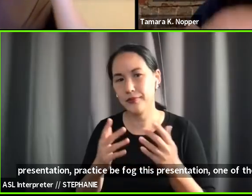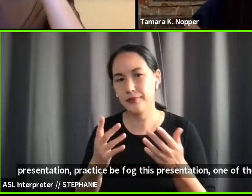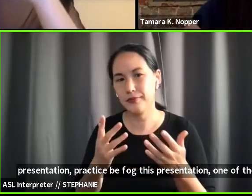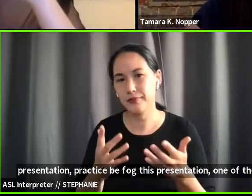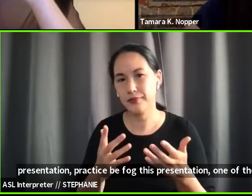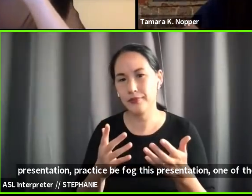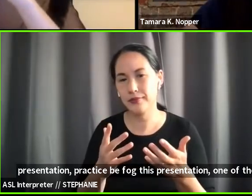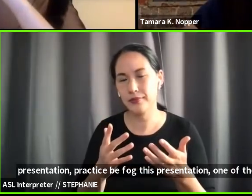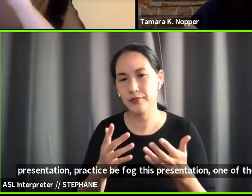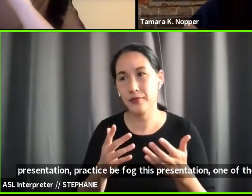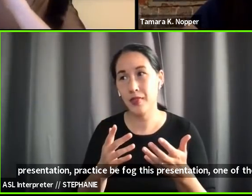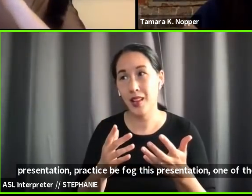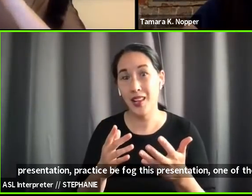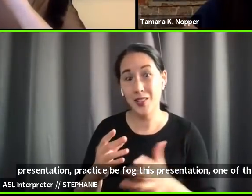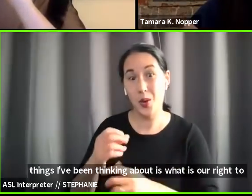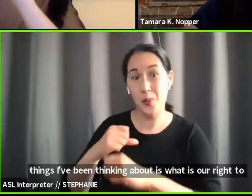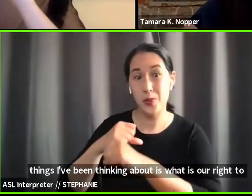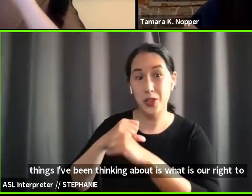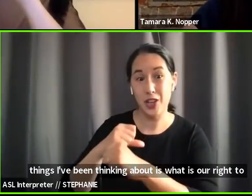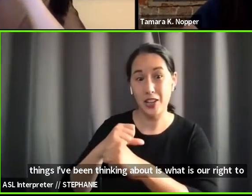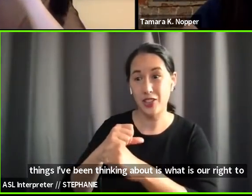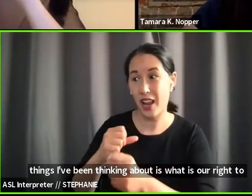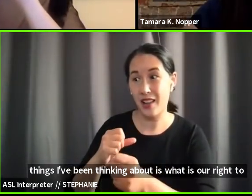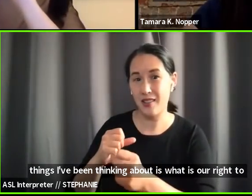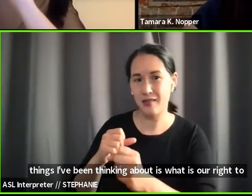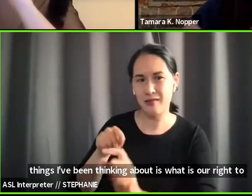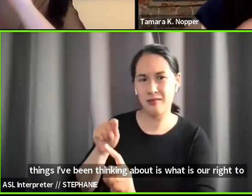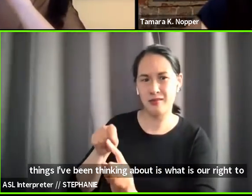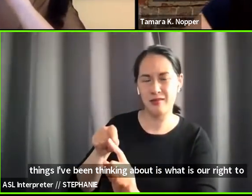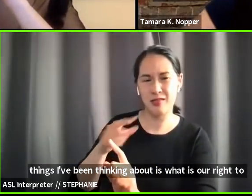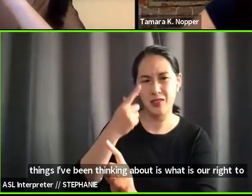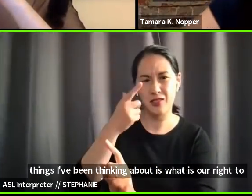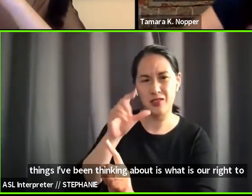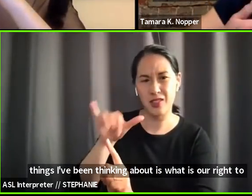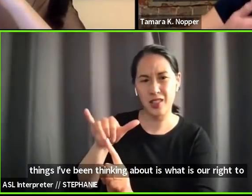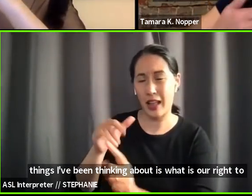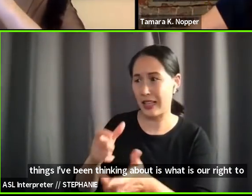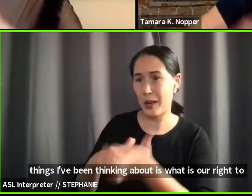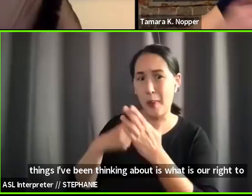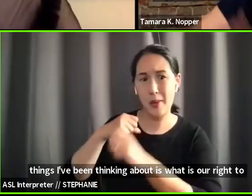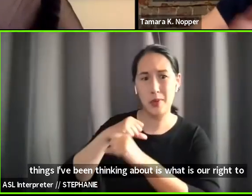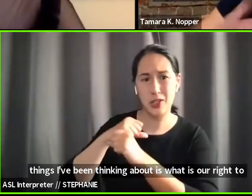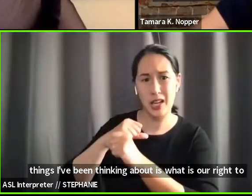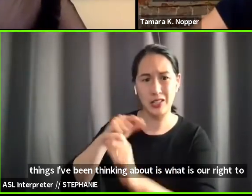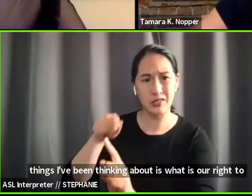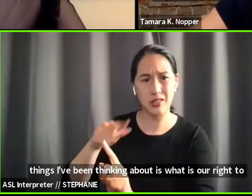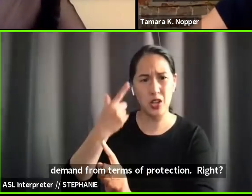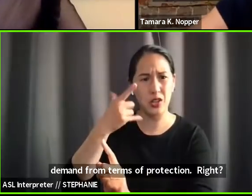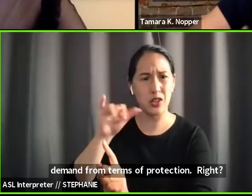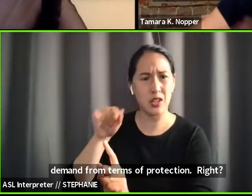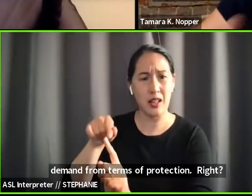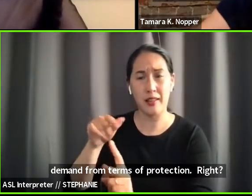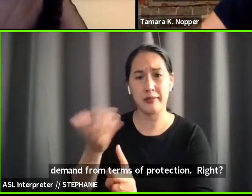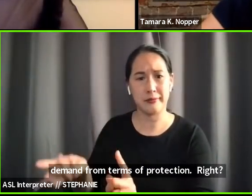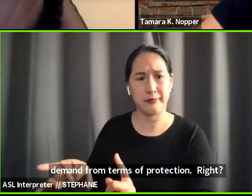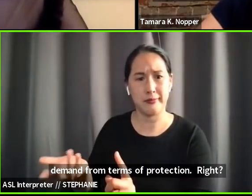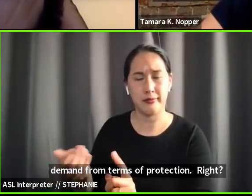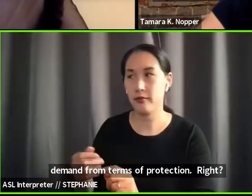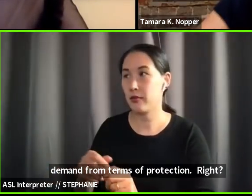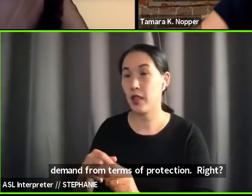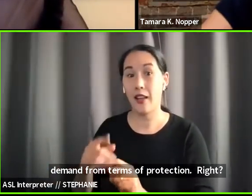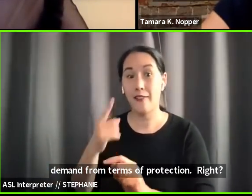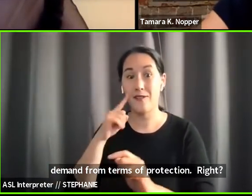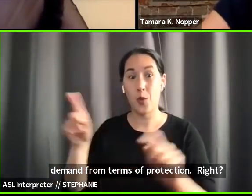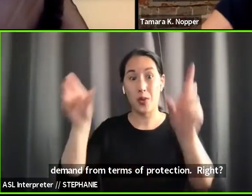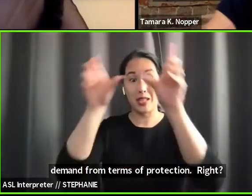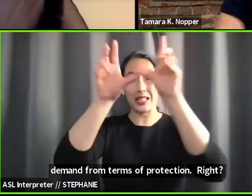terms of protection, right? You know, what does it mean to expect institutions to protect us?